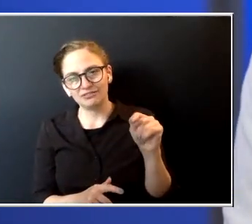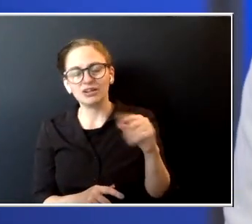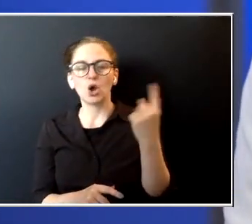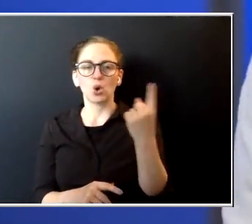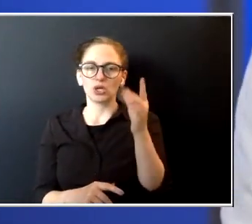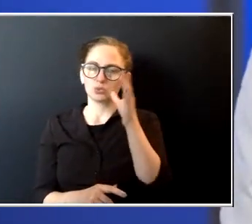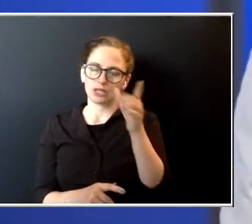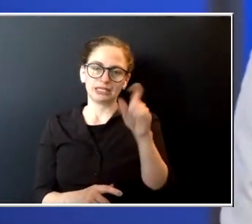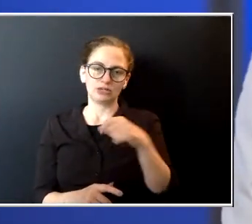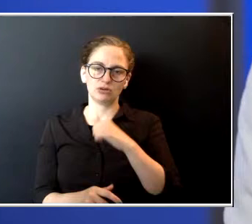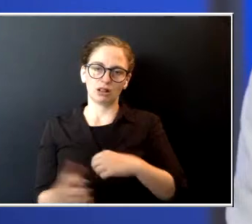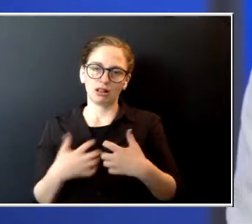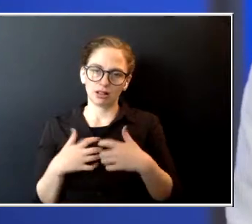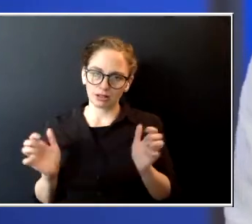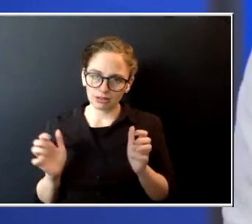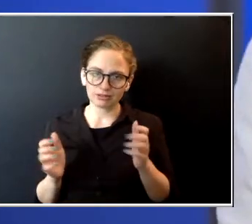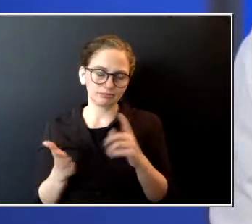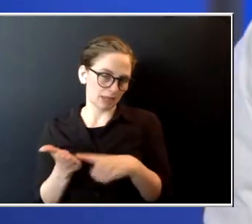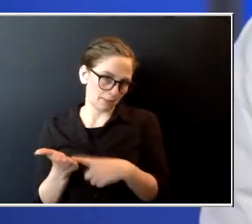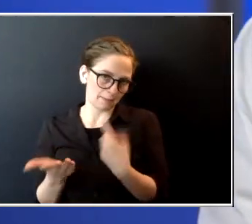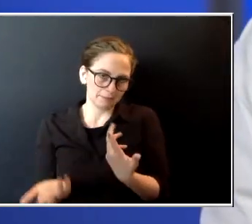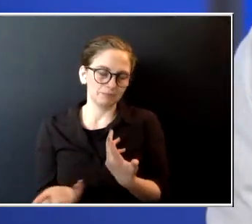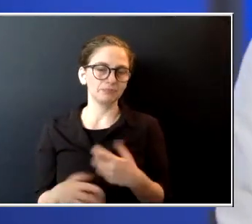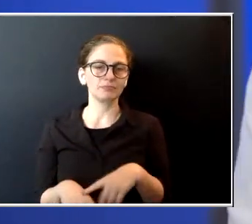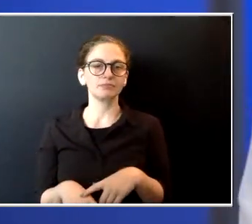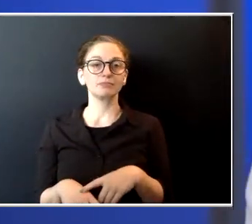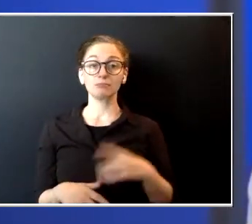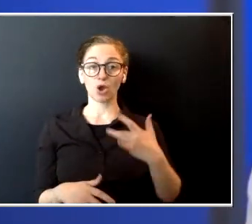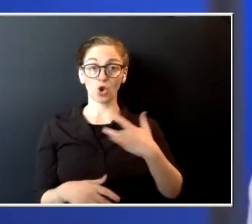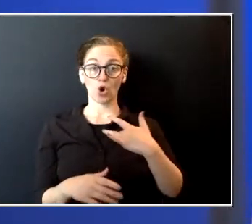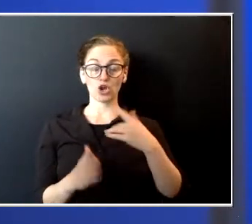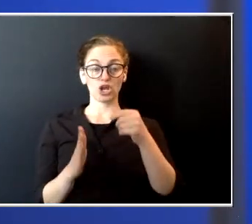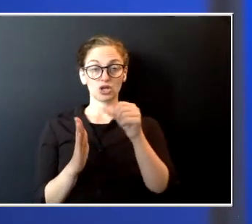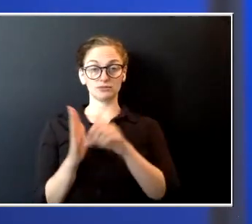just, and what we're seeing is cardiac surgeons are getting involved in the